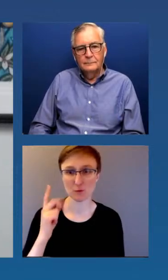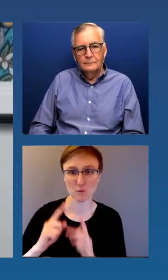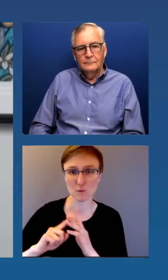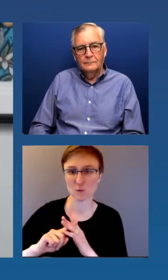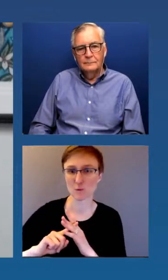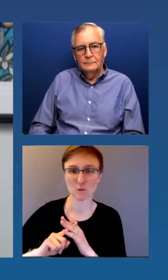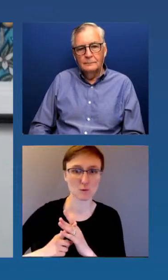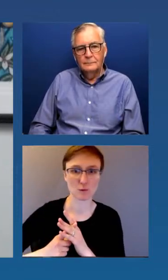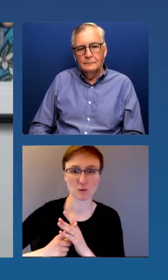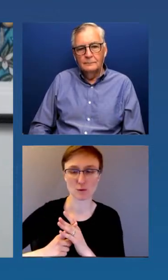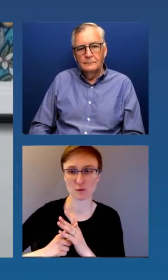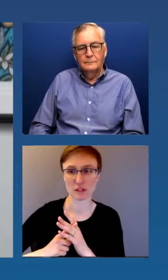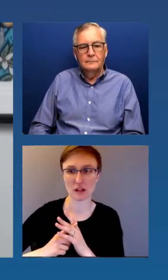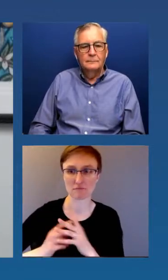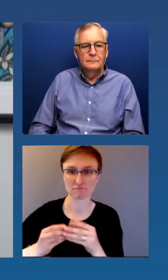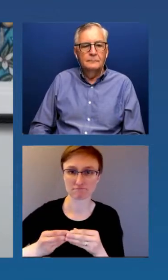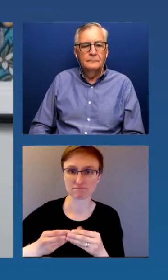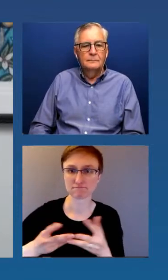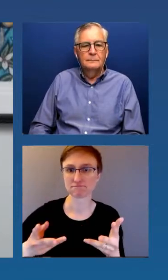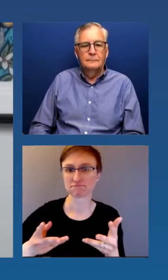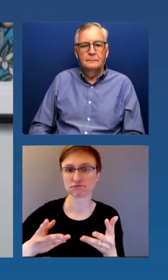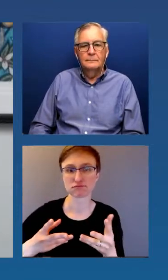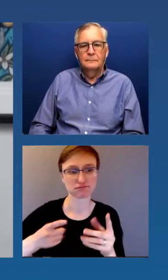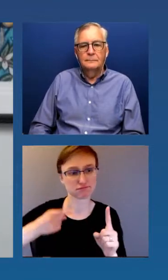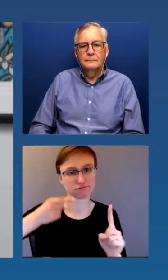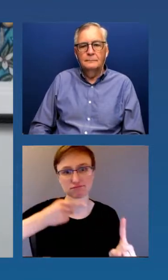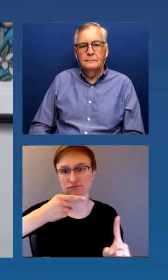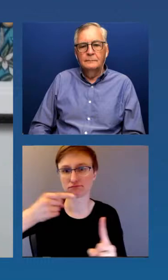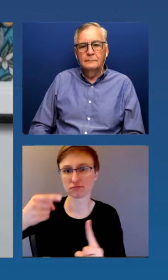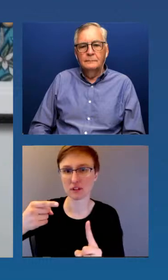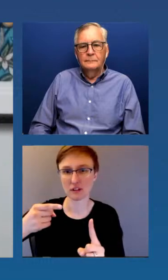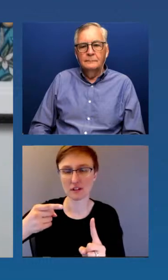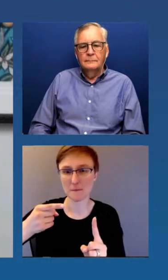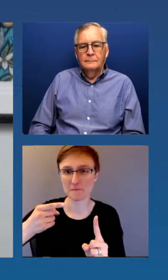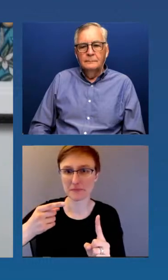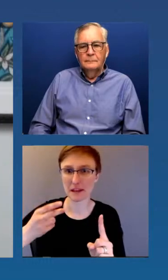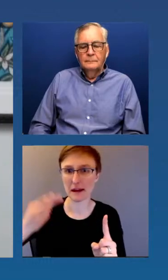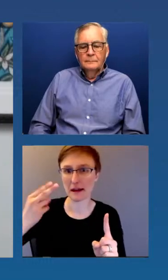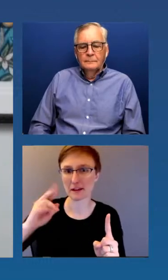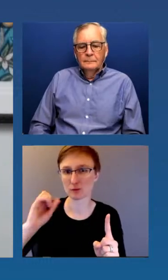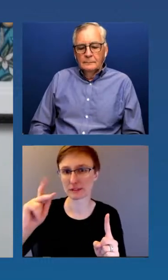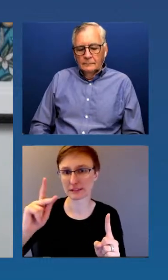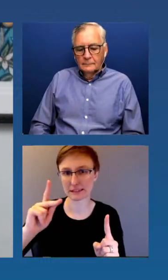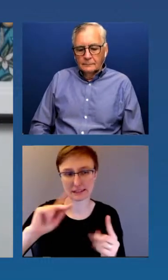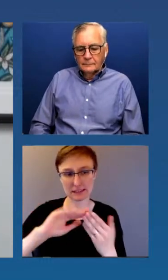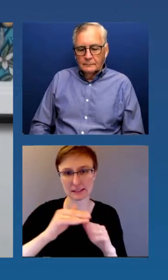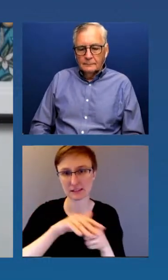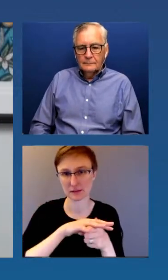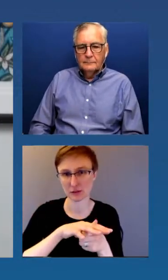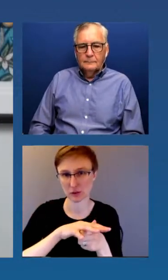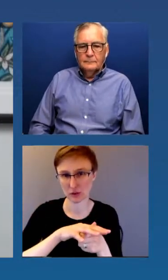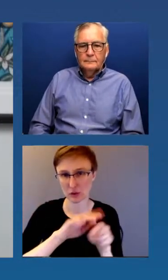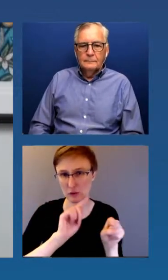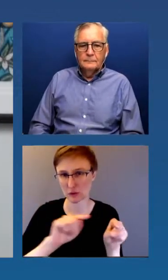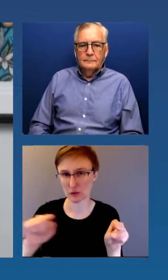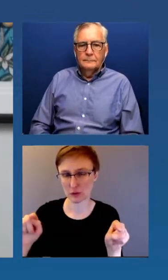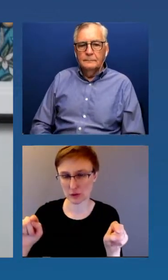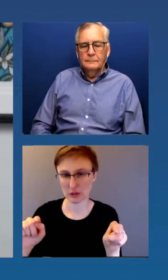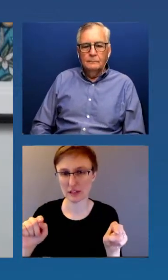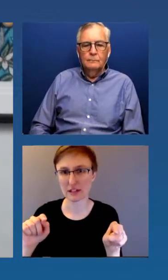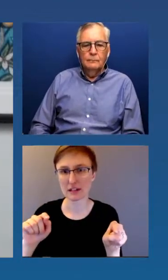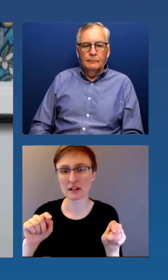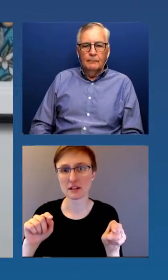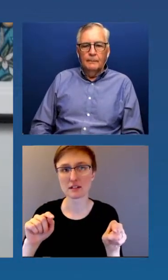was targeting the high-risk neighborhoods if we're still seeing that many of those neighborhoods are experiencing the lower rates